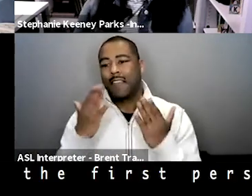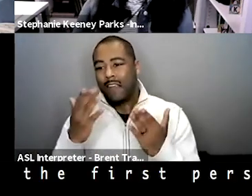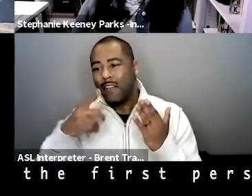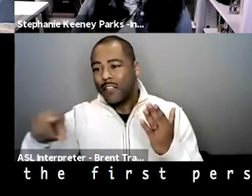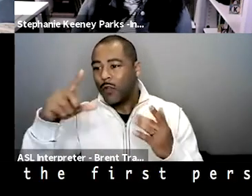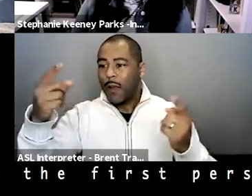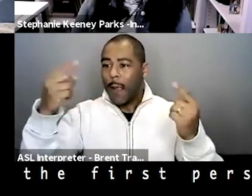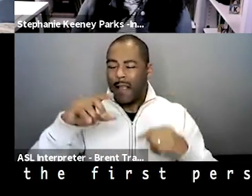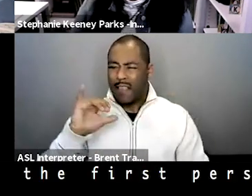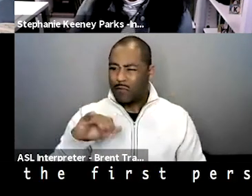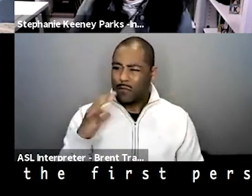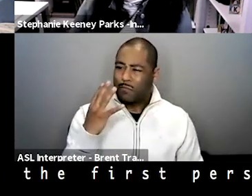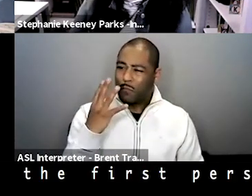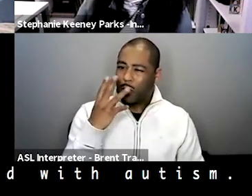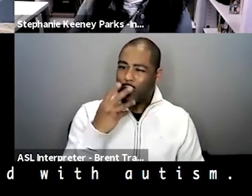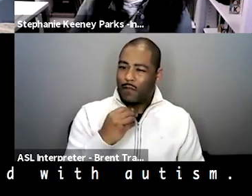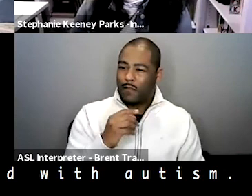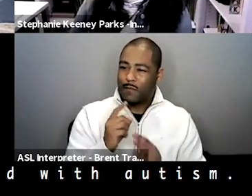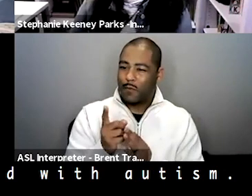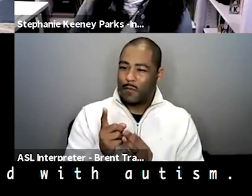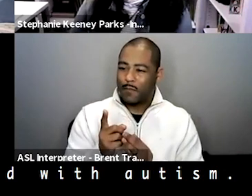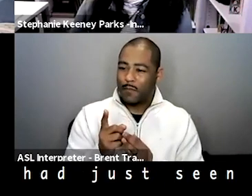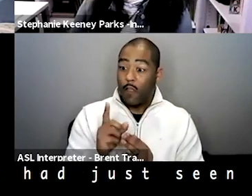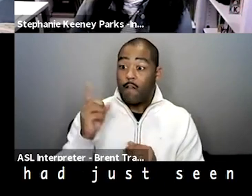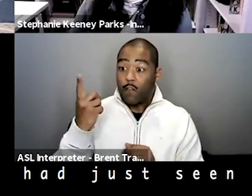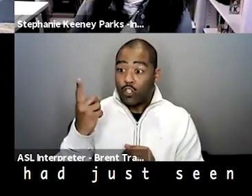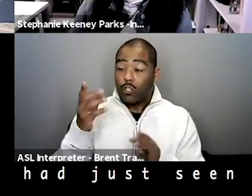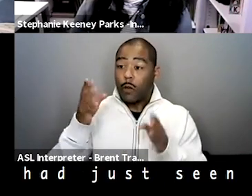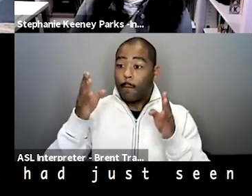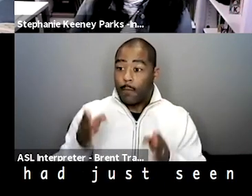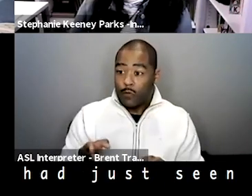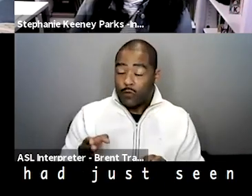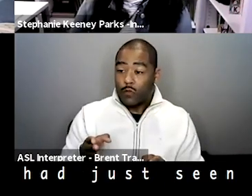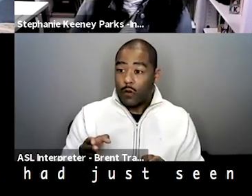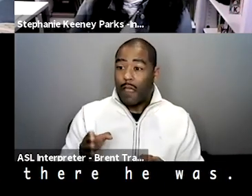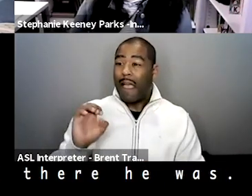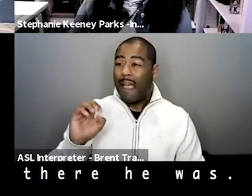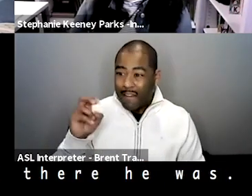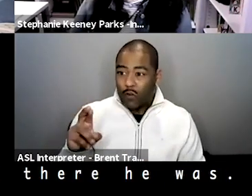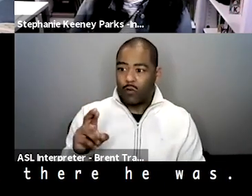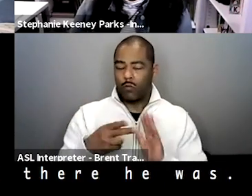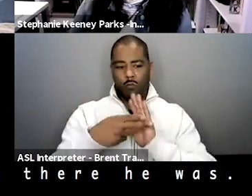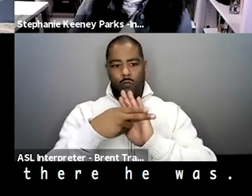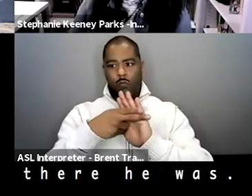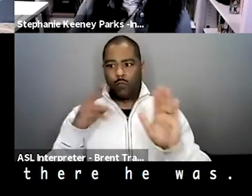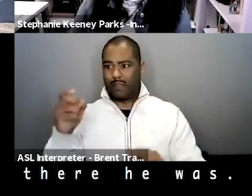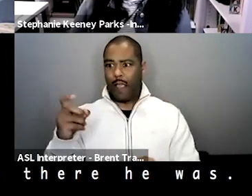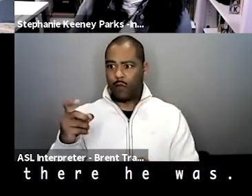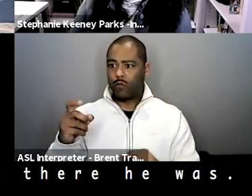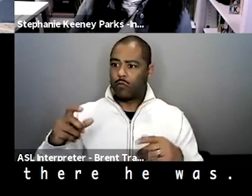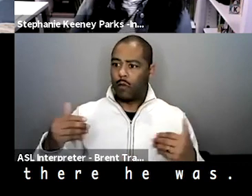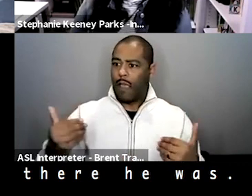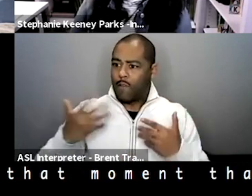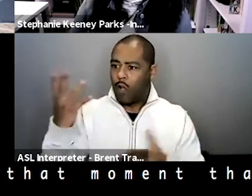know, this was the first person ever diagnosed with autism. And the audience had just seen this film and then there he